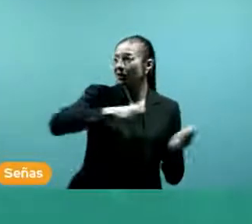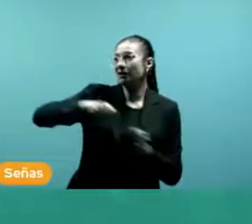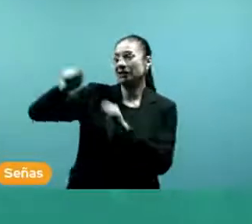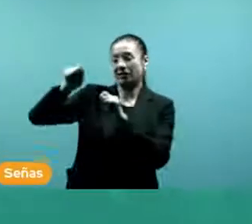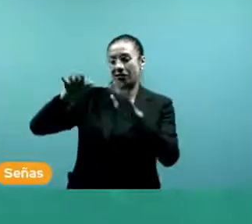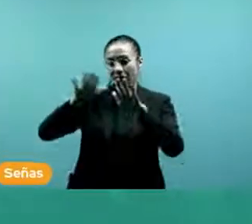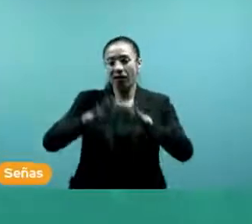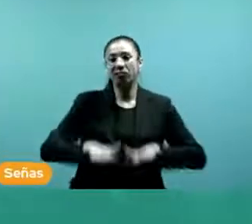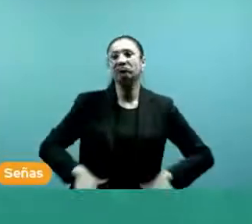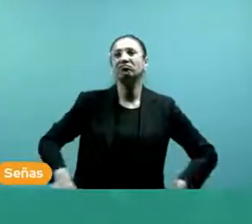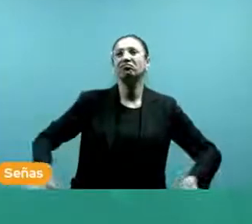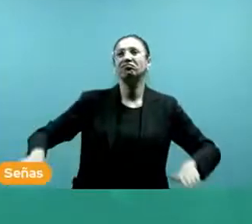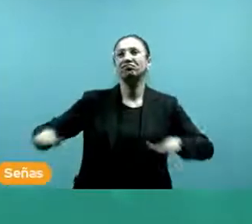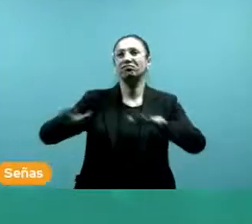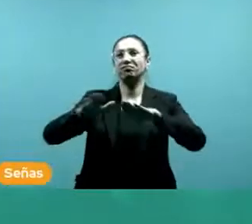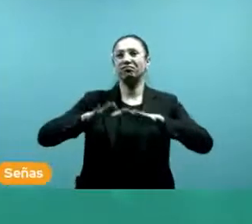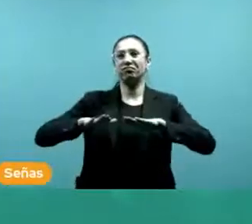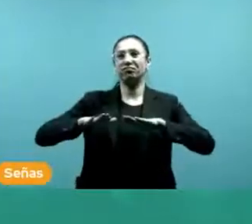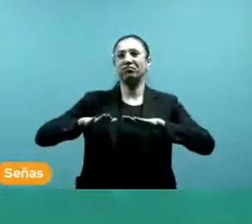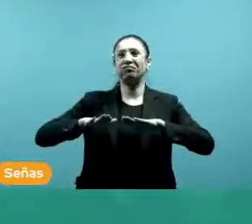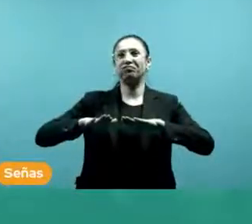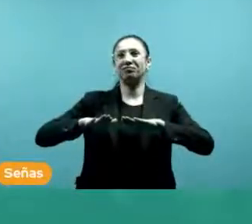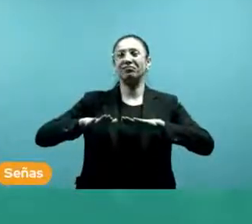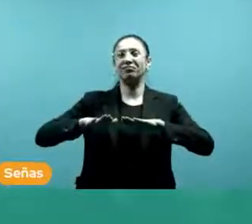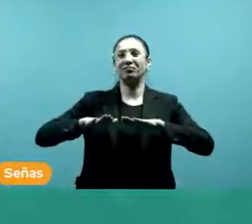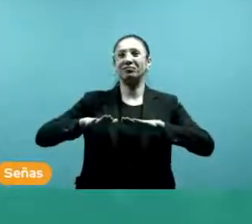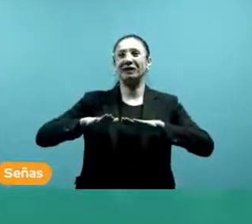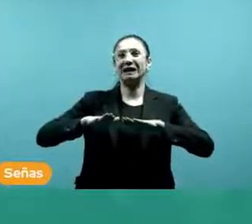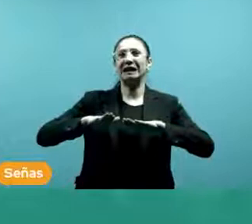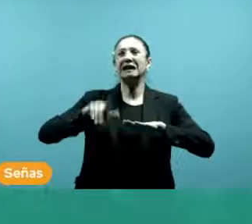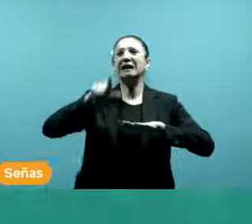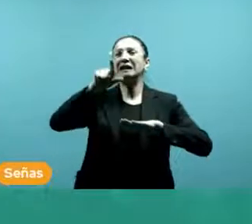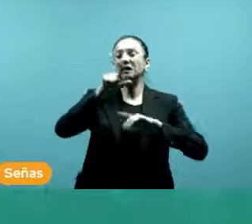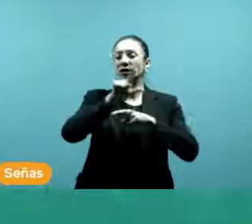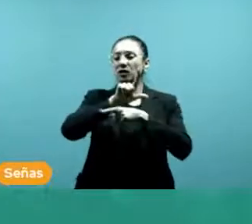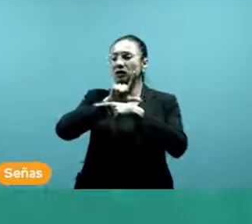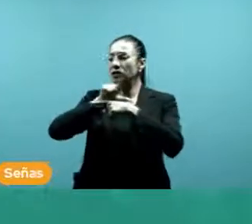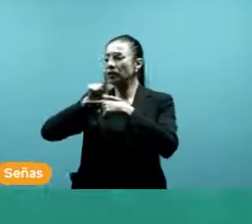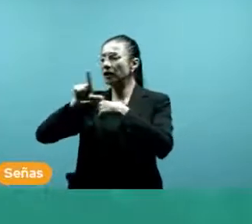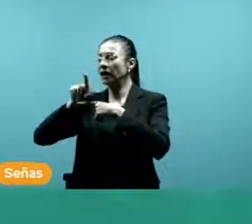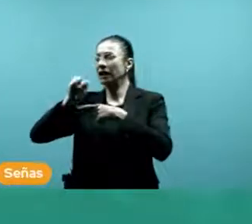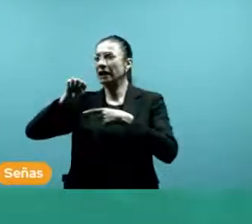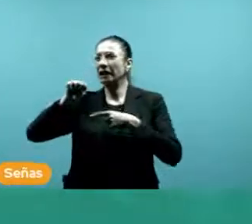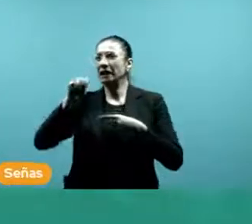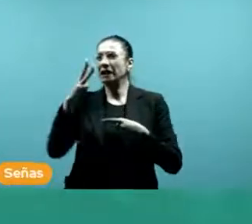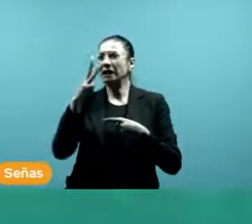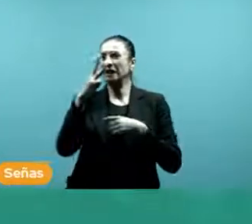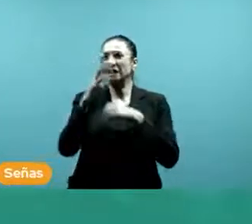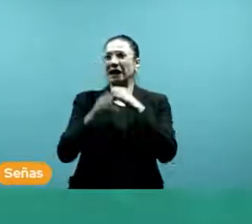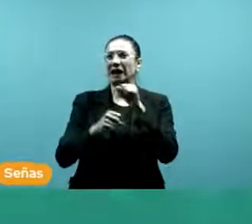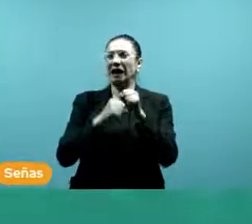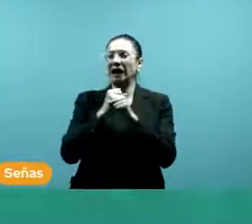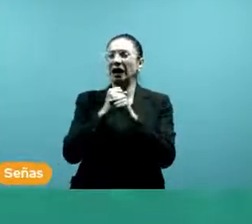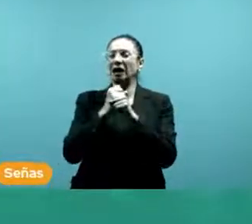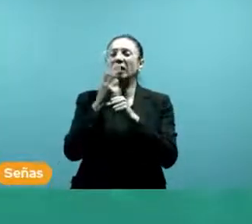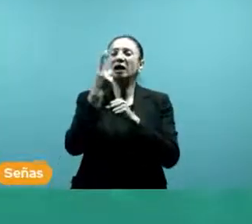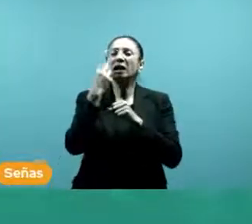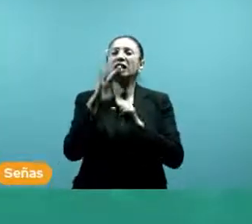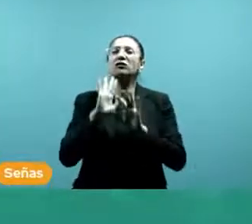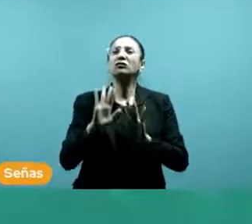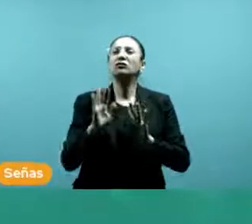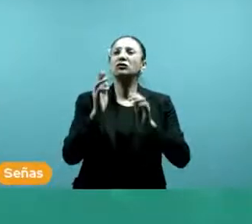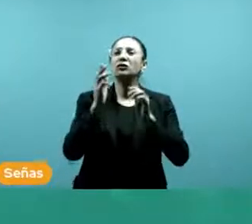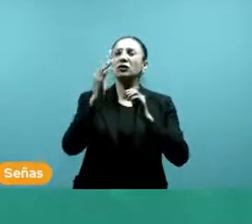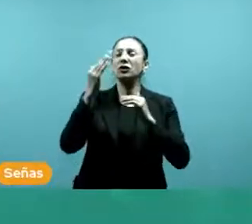the daughter of a farmer, and these farmers were años expelled from their era land. Hija de campesinos. And she was killed